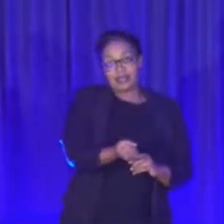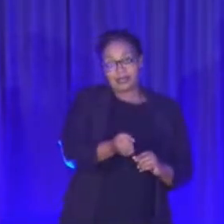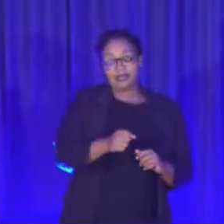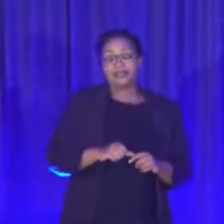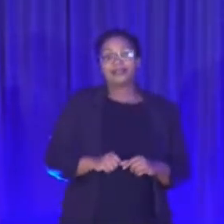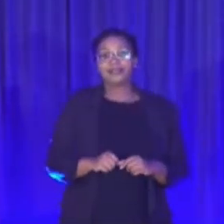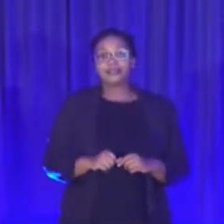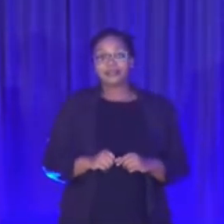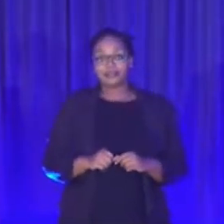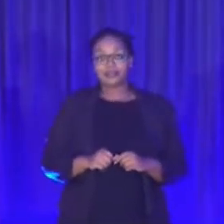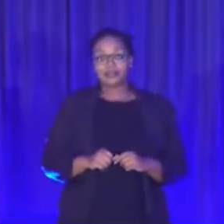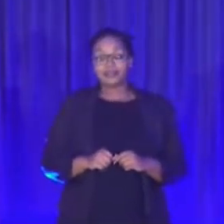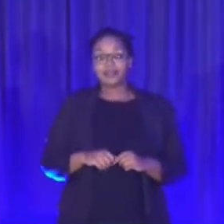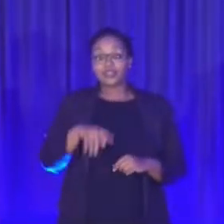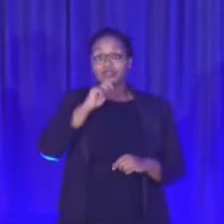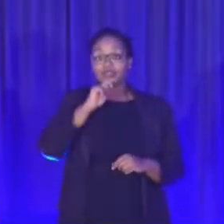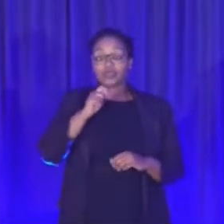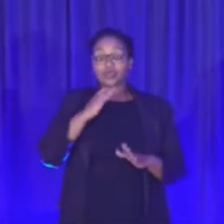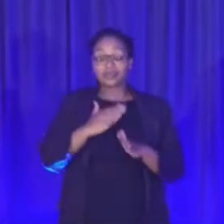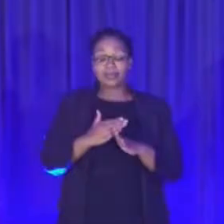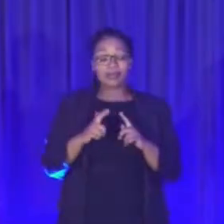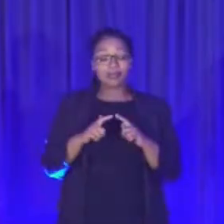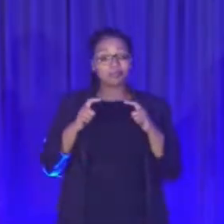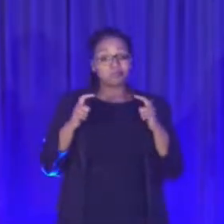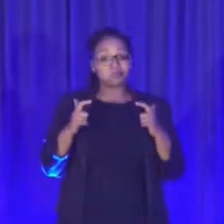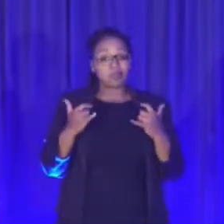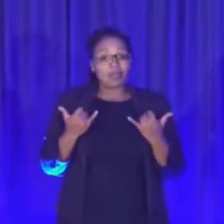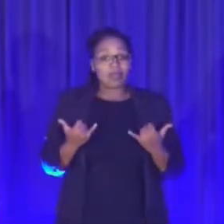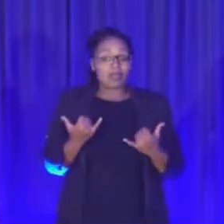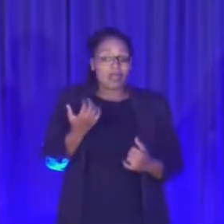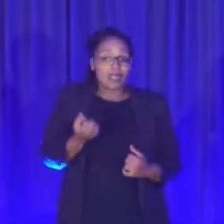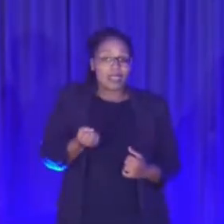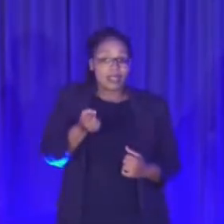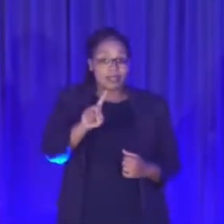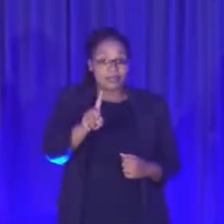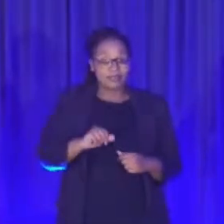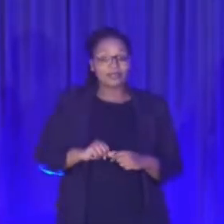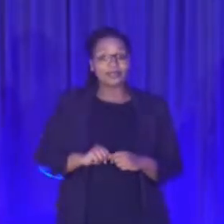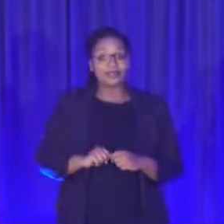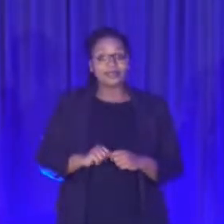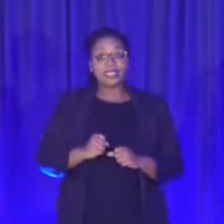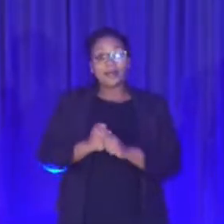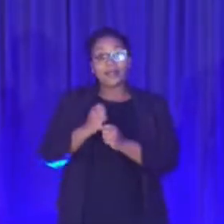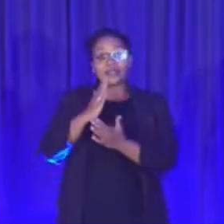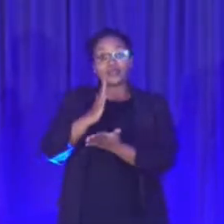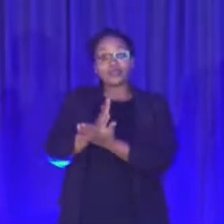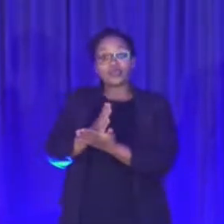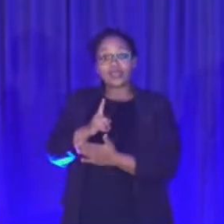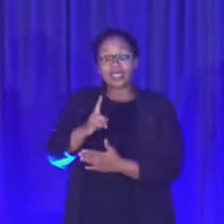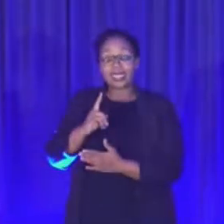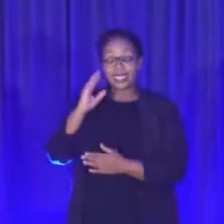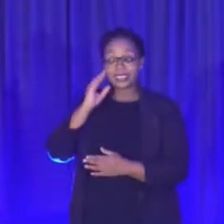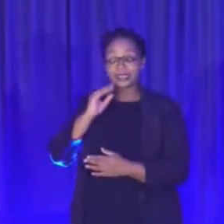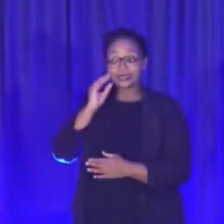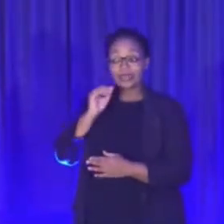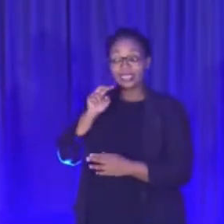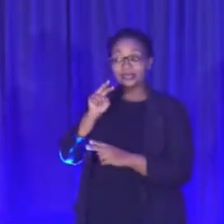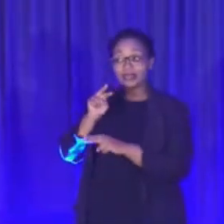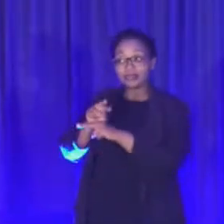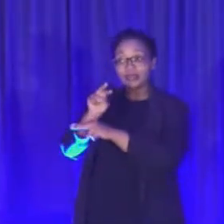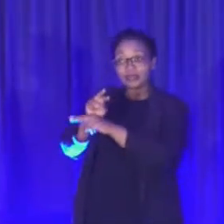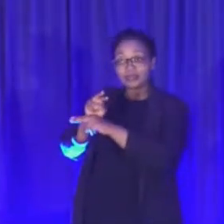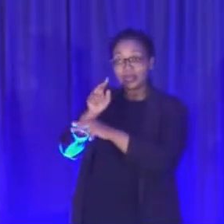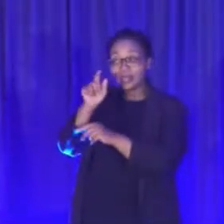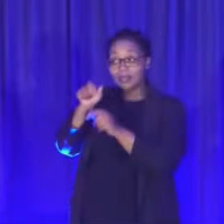The critical task at hand is blending supervisory experience and